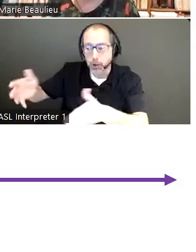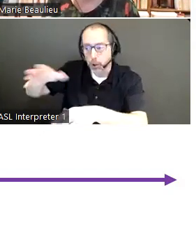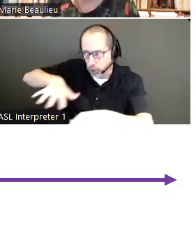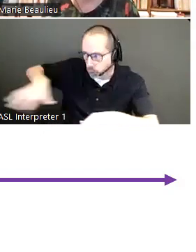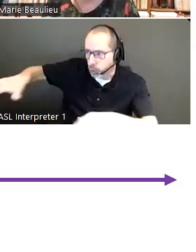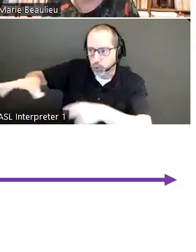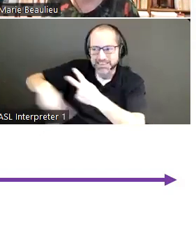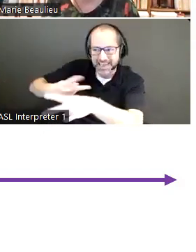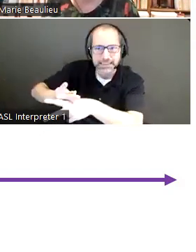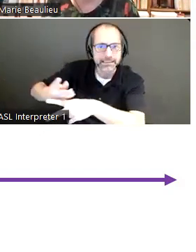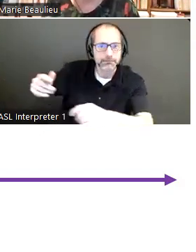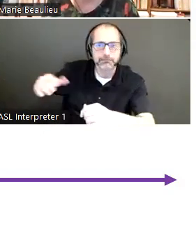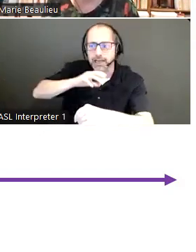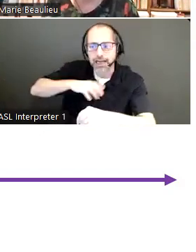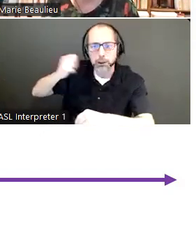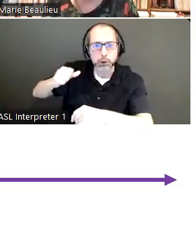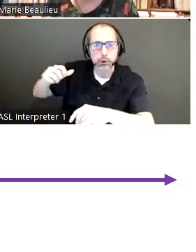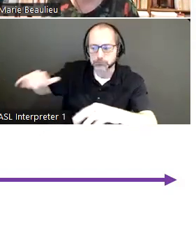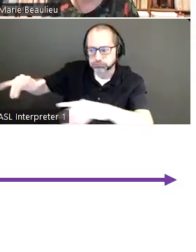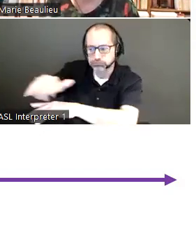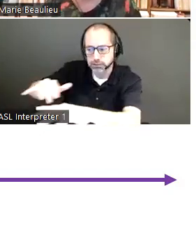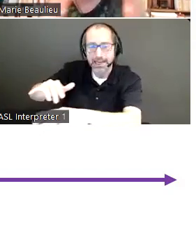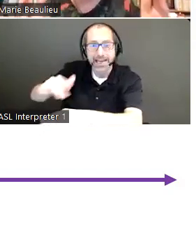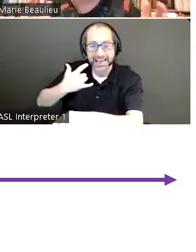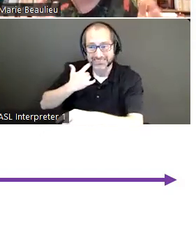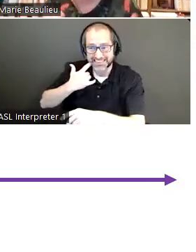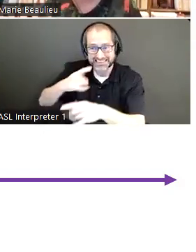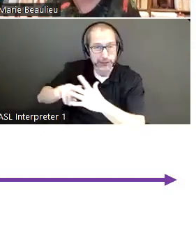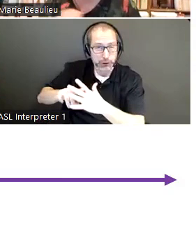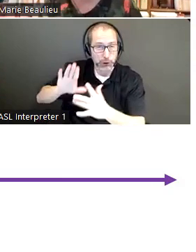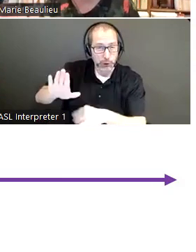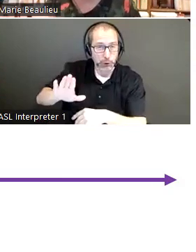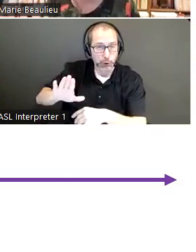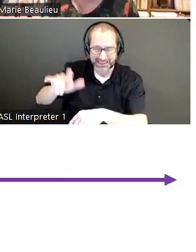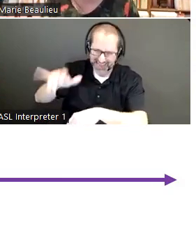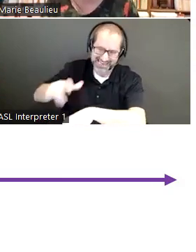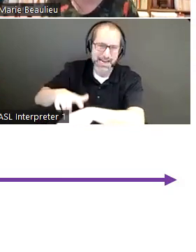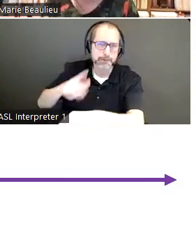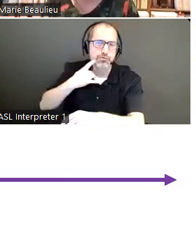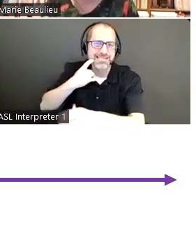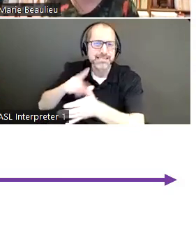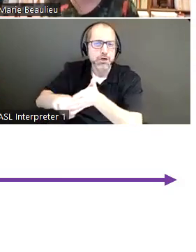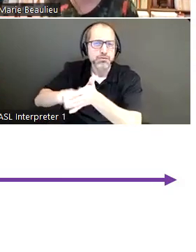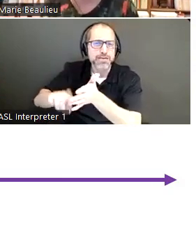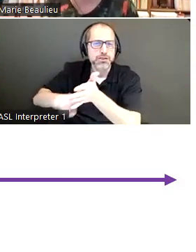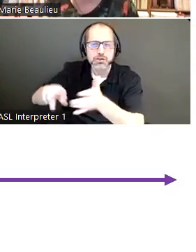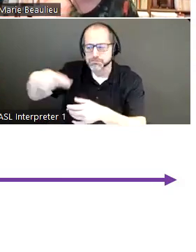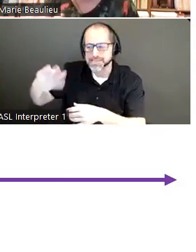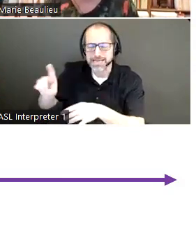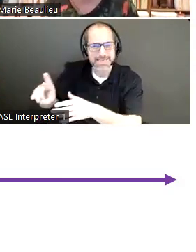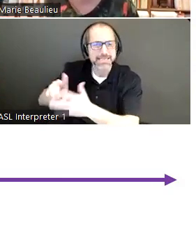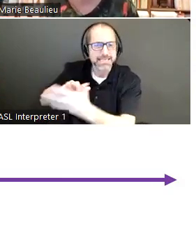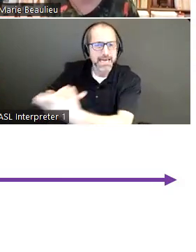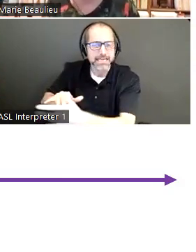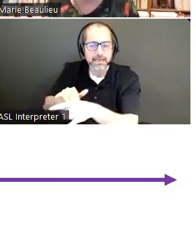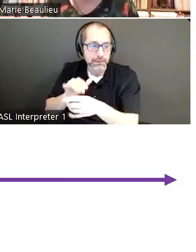was just starting her PhD on the topic. So Roxanne has been there all during the process. So that's why I'm very pleased that she